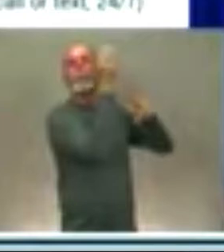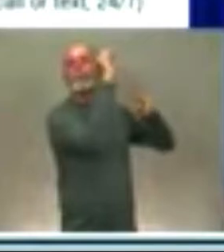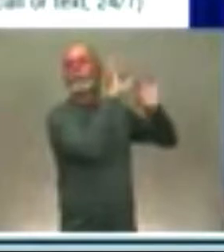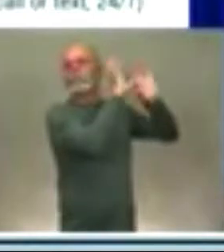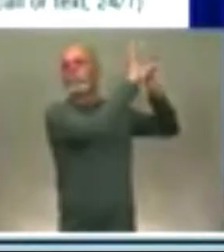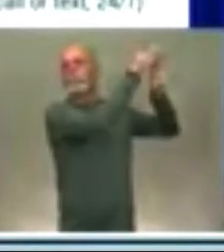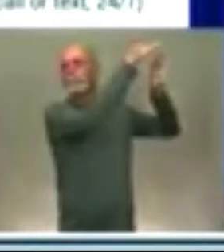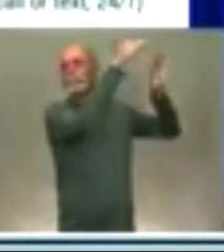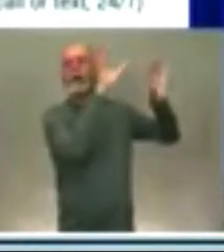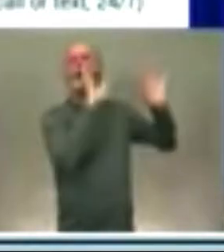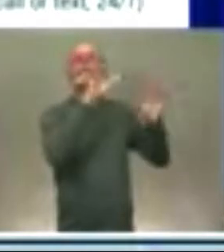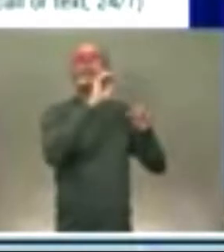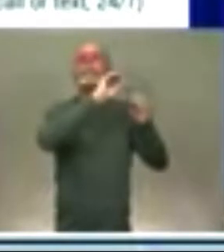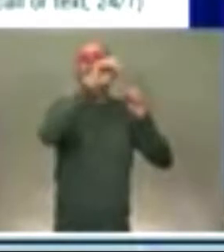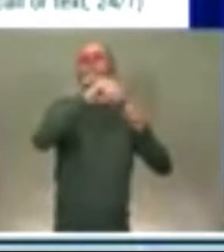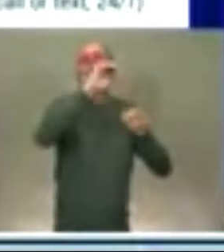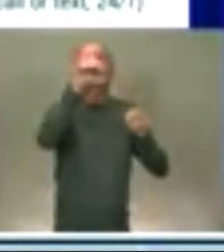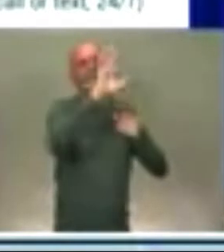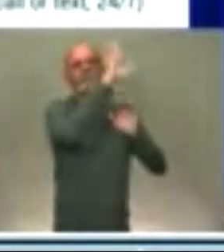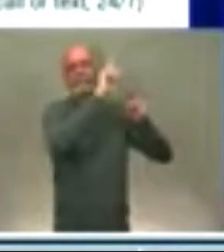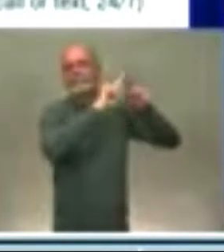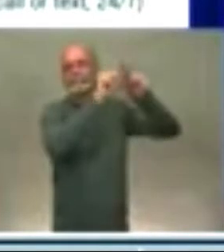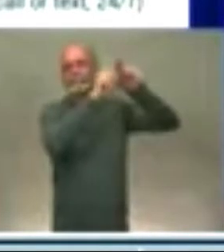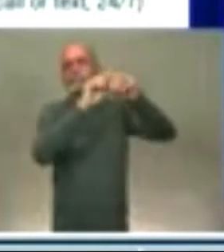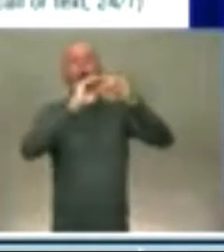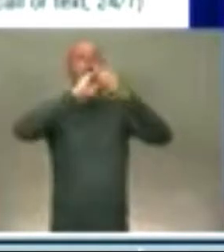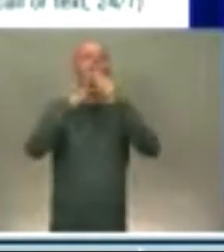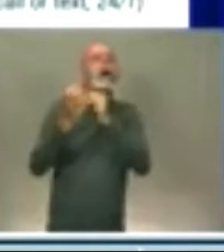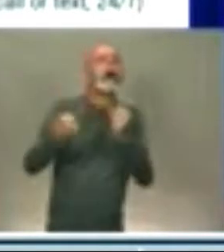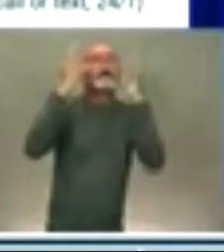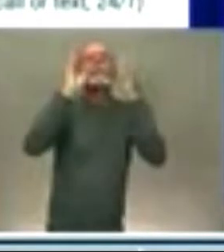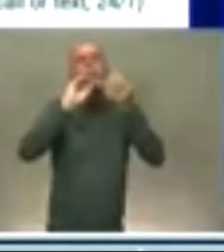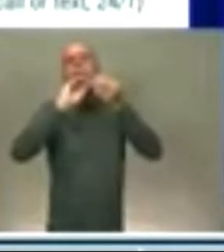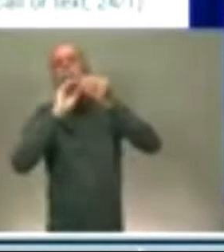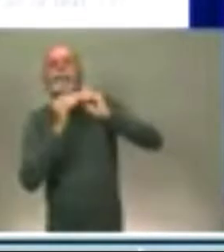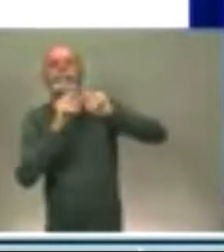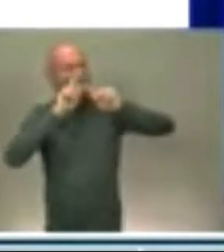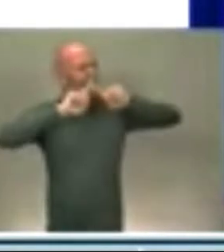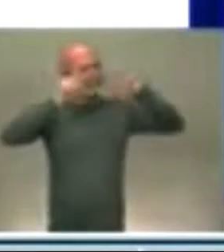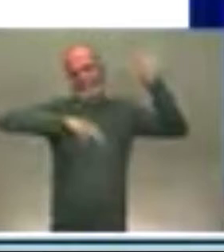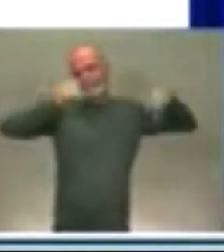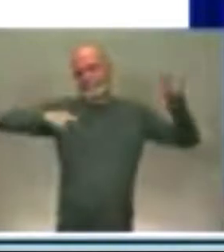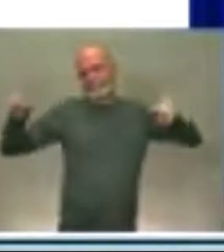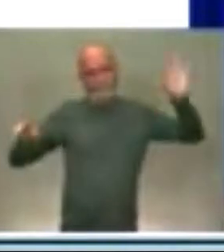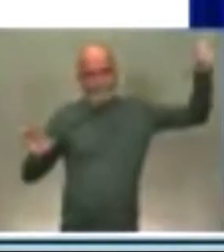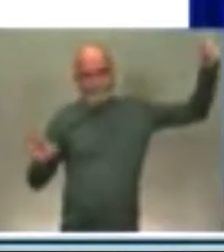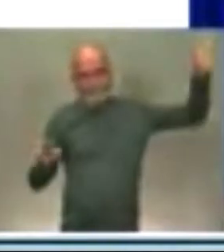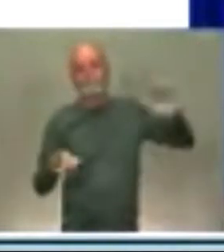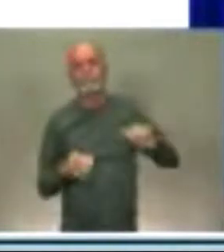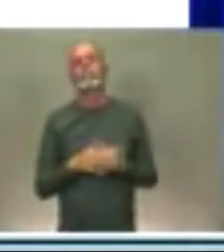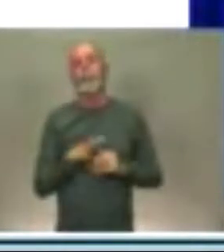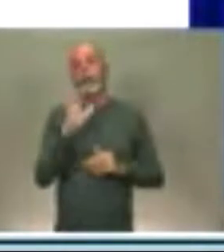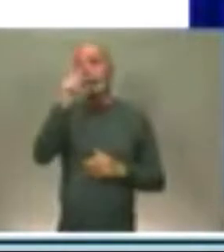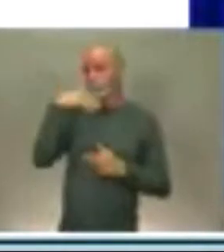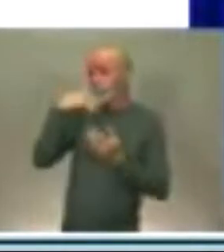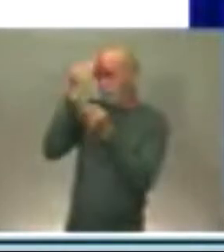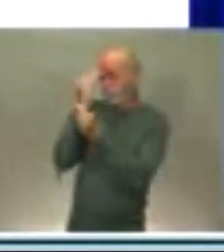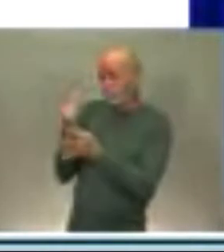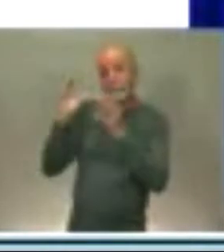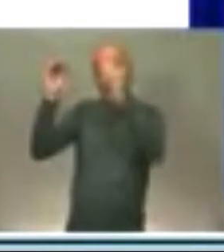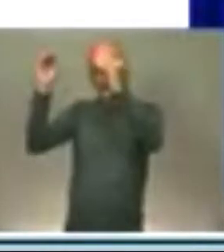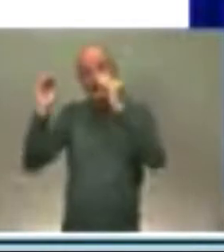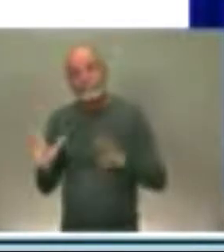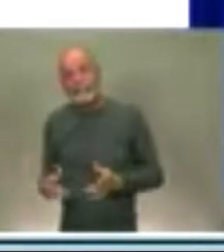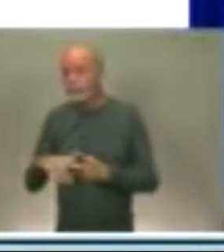different epidemiology. So, well, I guess my overriding message to educators and to parents